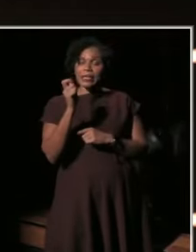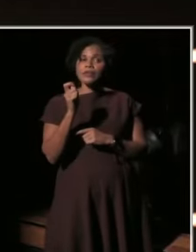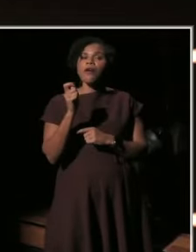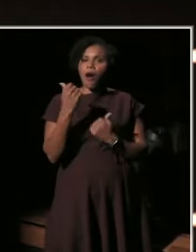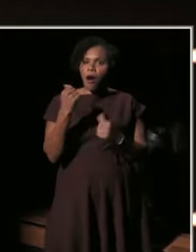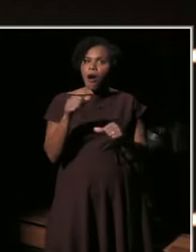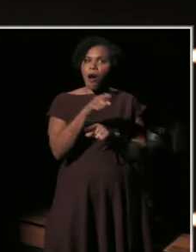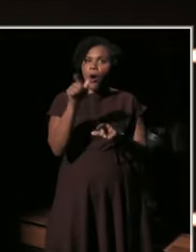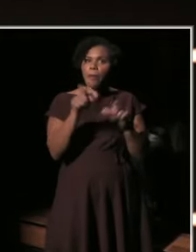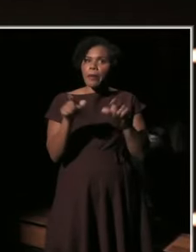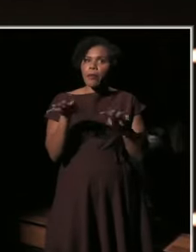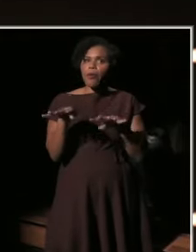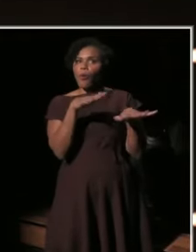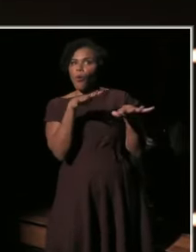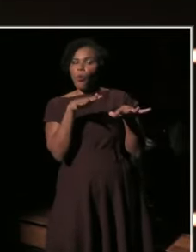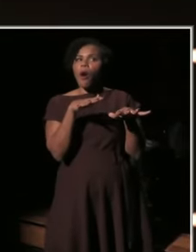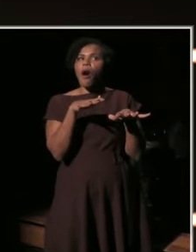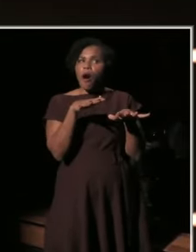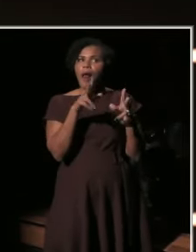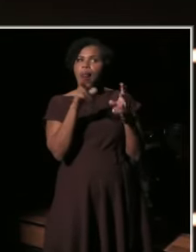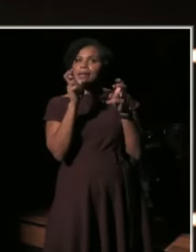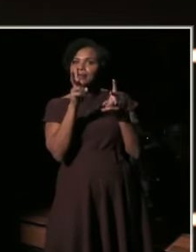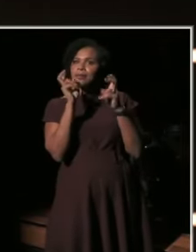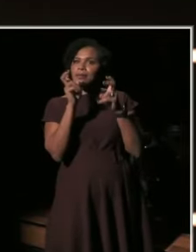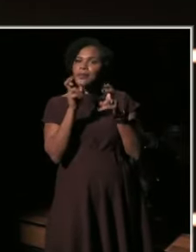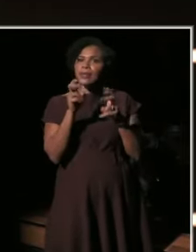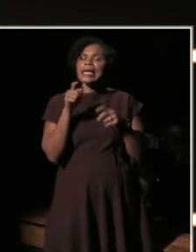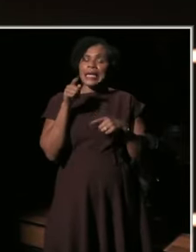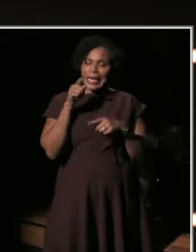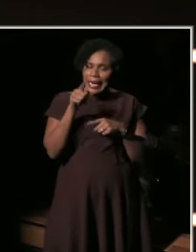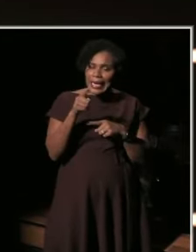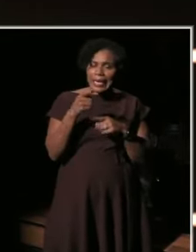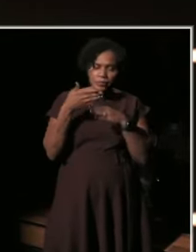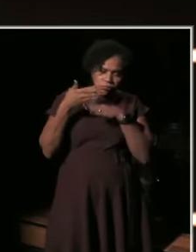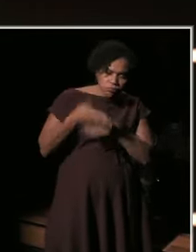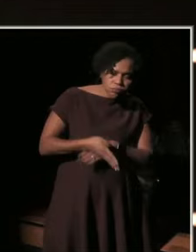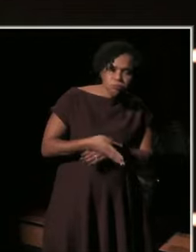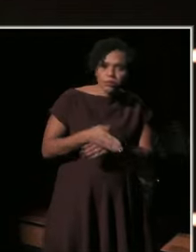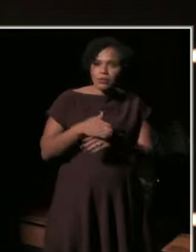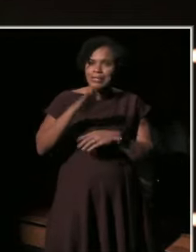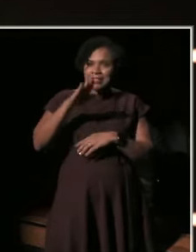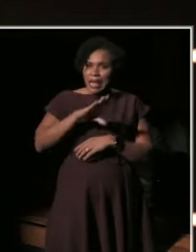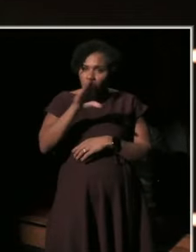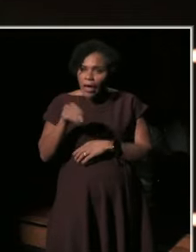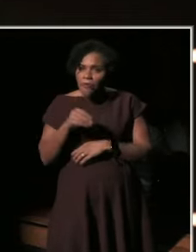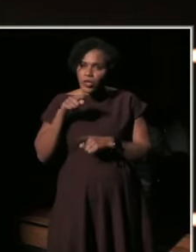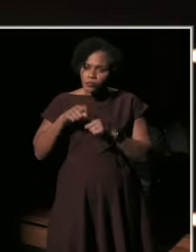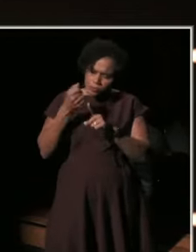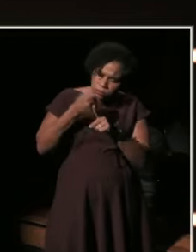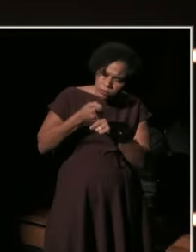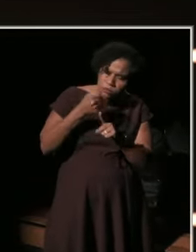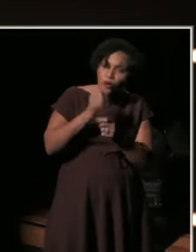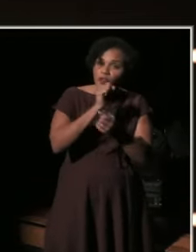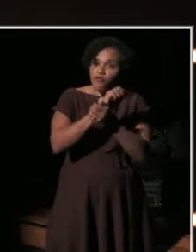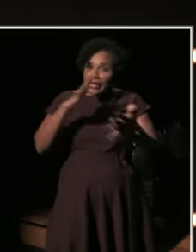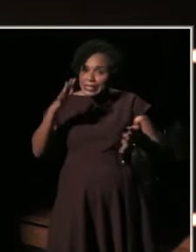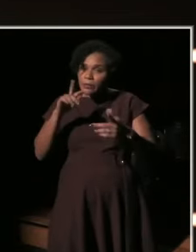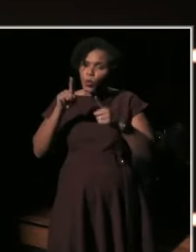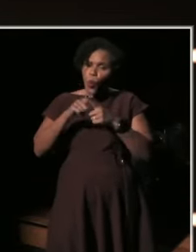Throughout his life, he evolved and changed as he worked for freedom in South Africa and the rights for those with